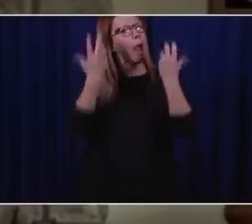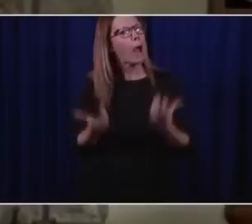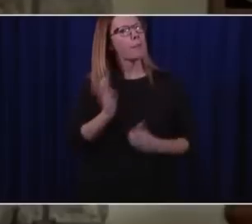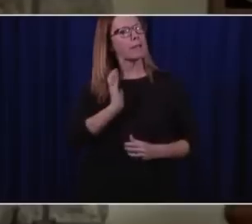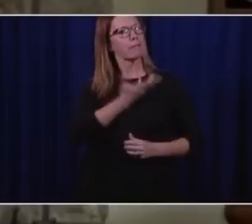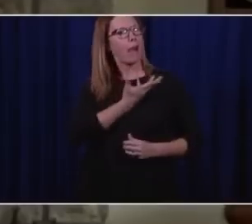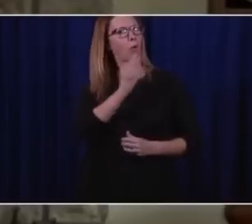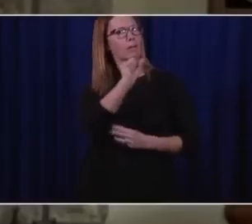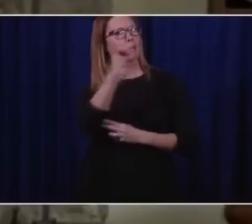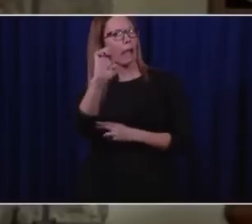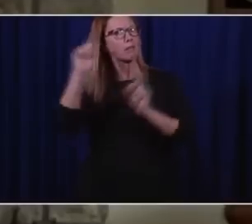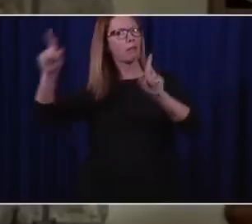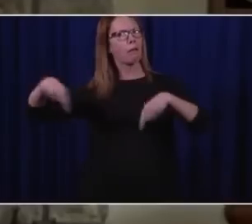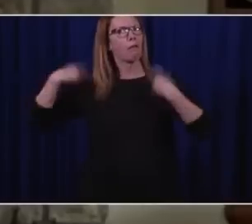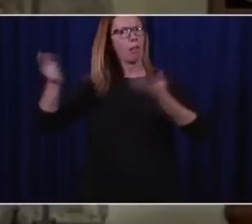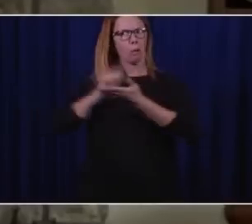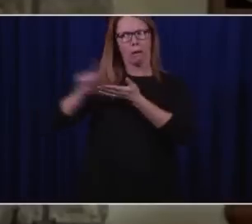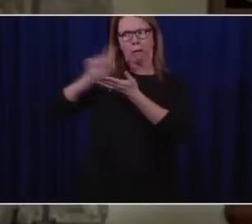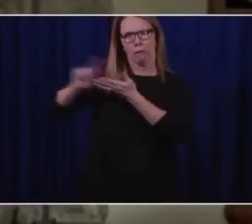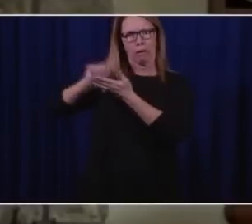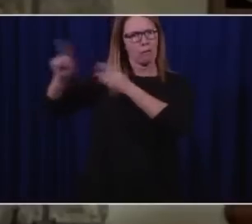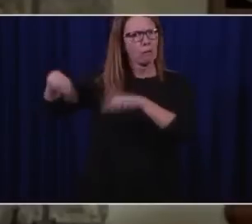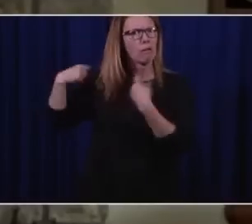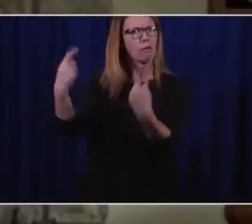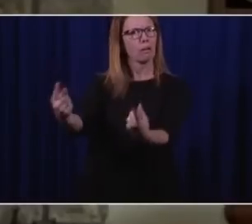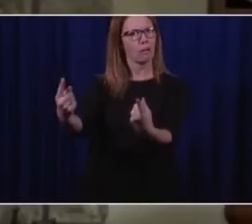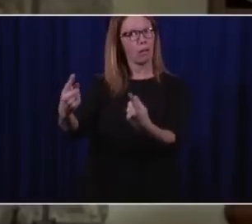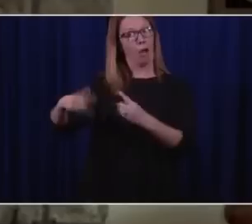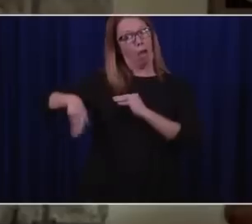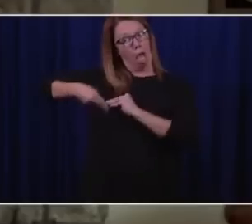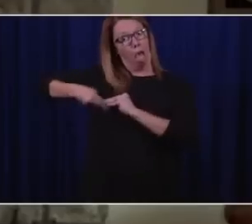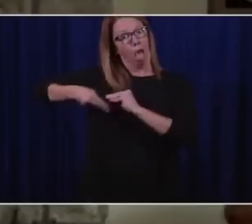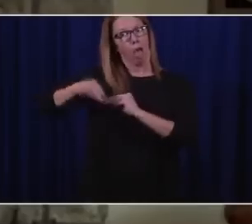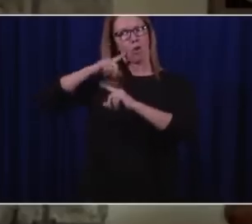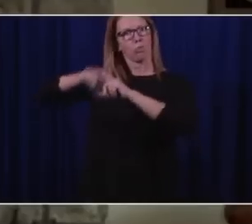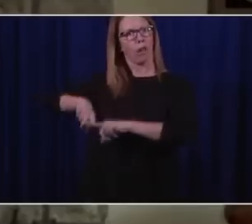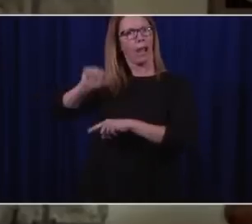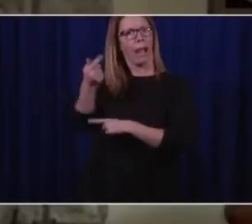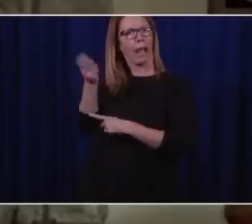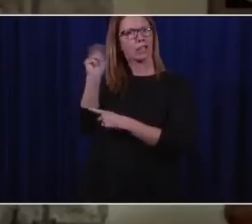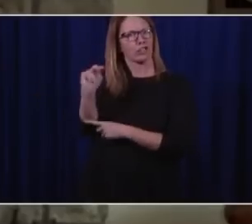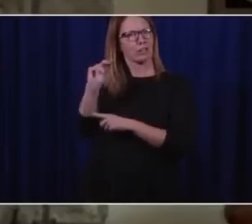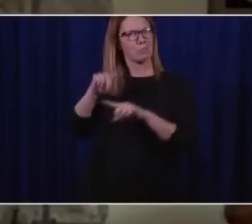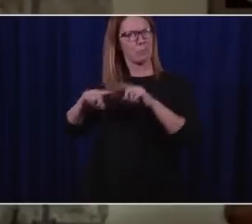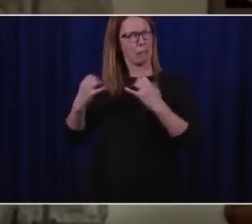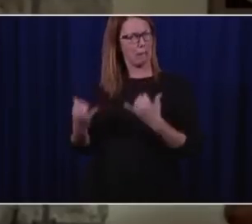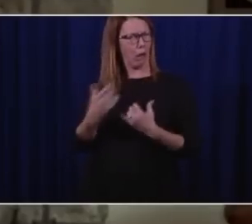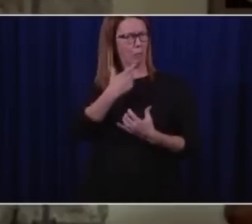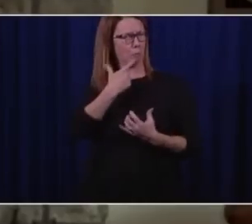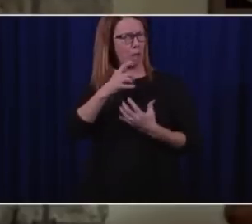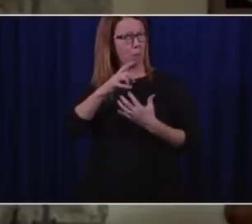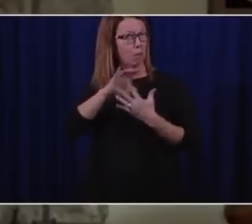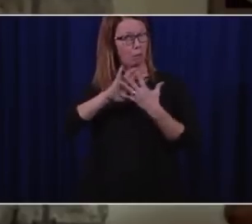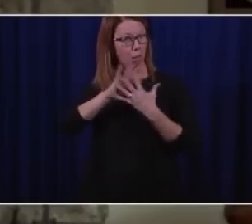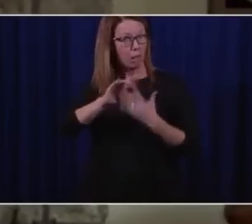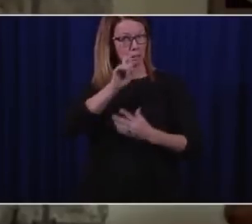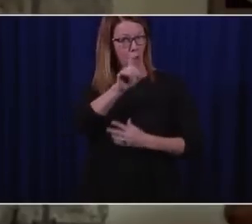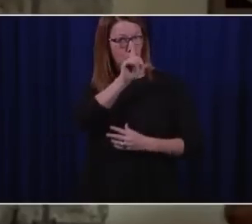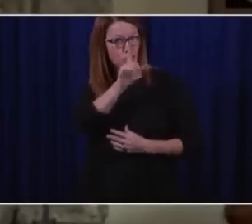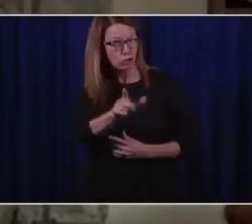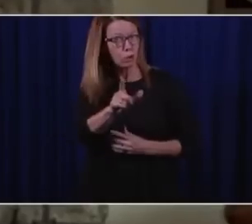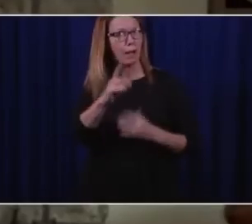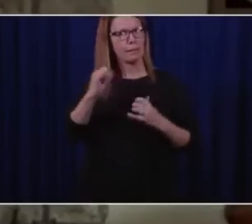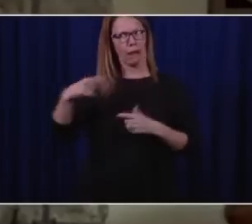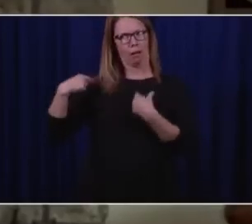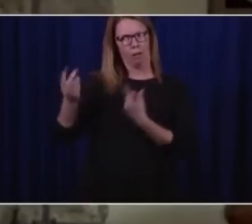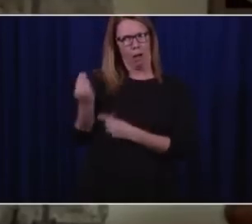been adding for weeks and weeks and weeks now that may not have been true, and it's only since Monday that we're now going to go back and double